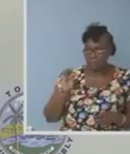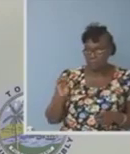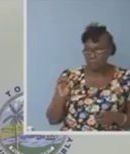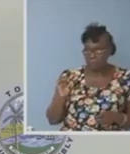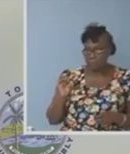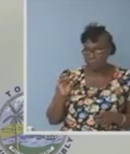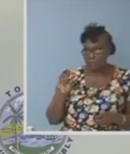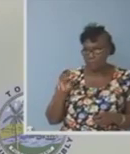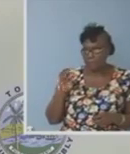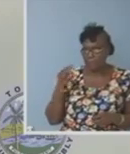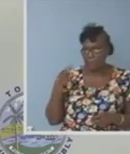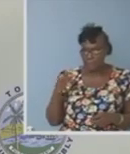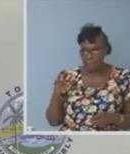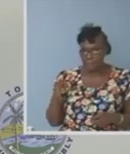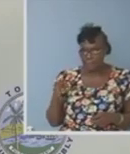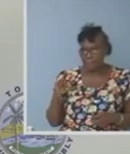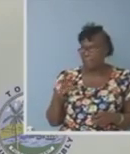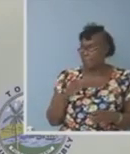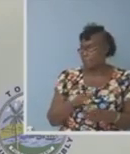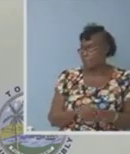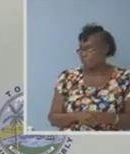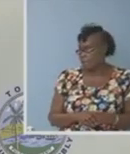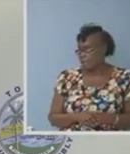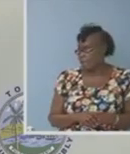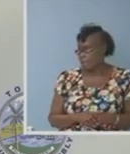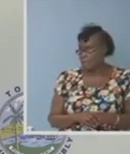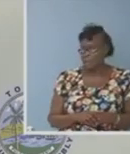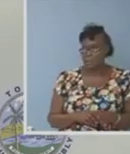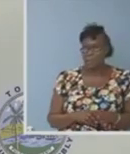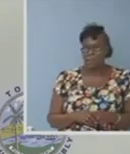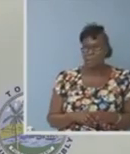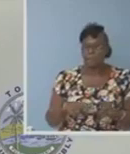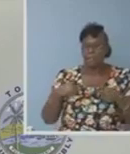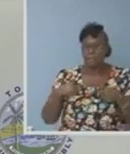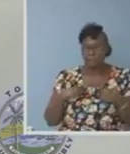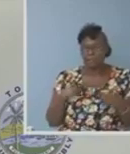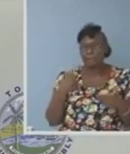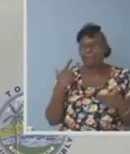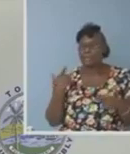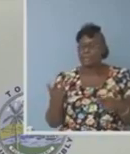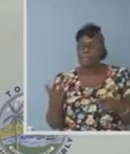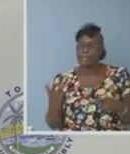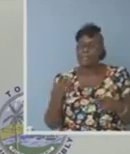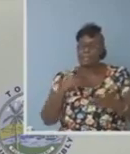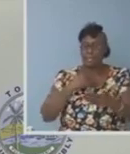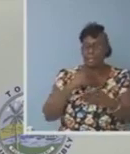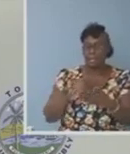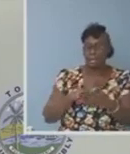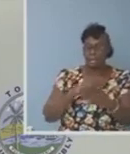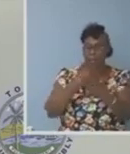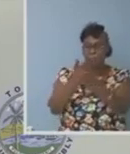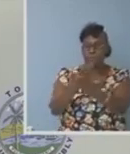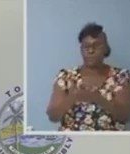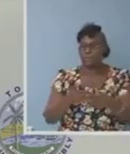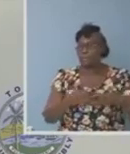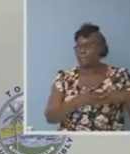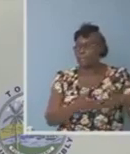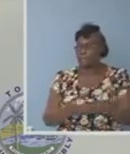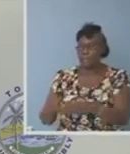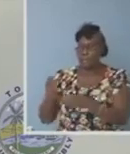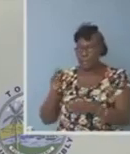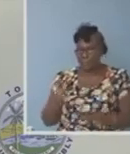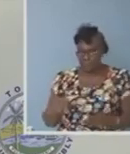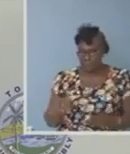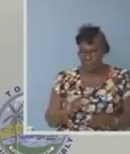we at the division have developed a three-pronged approach to guide our response. I will take you